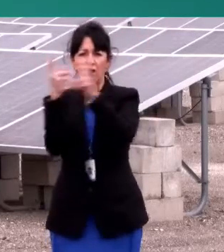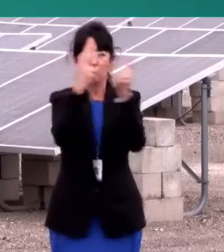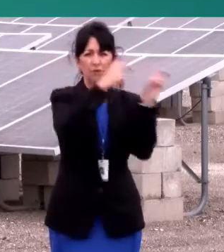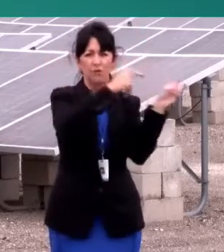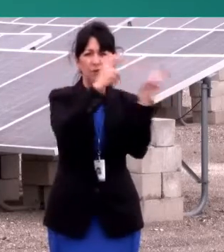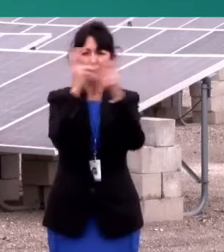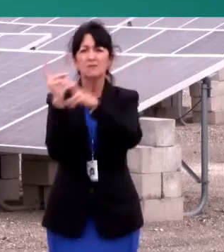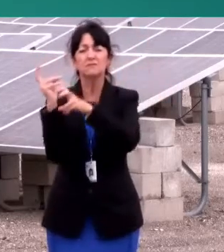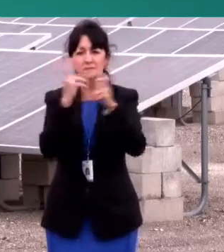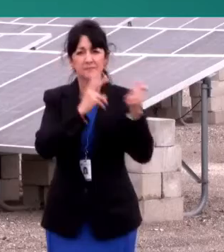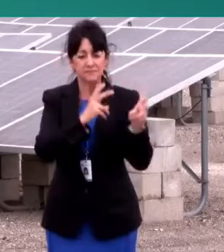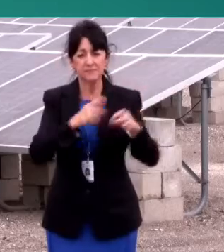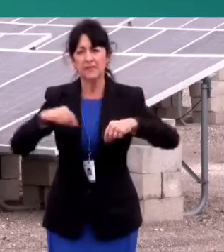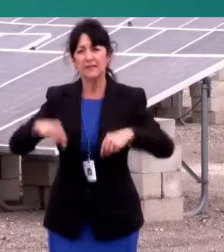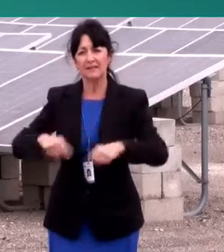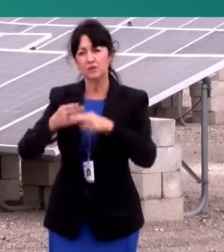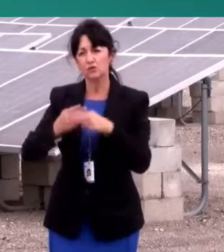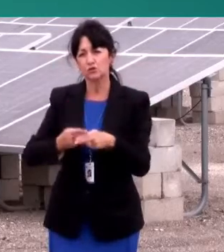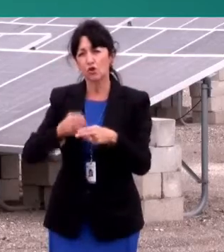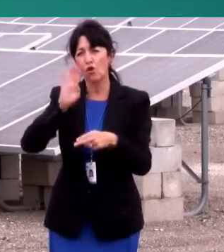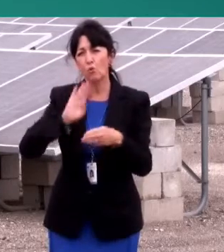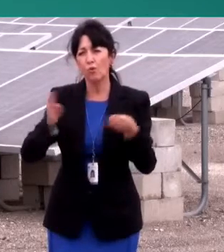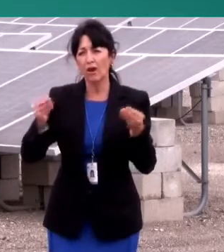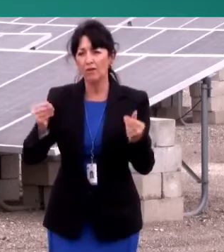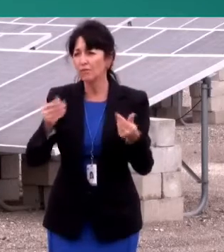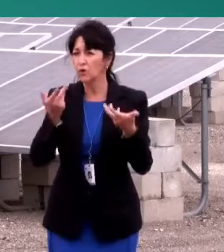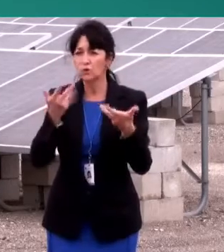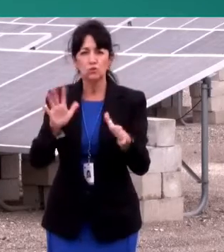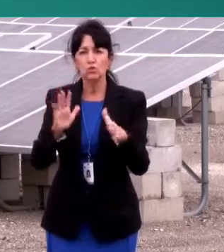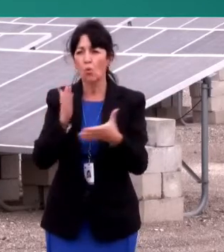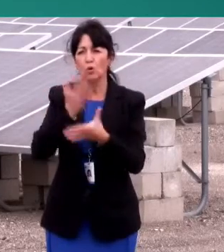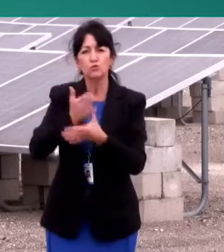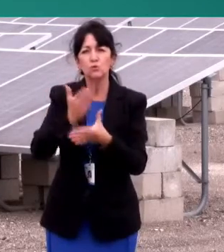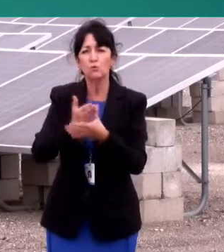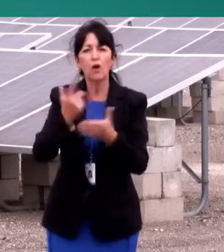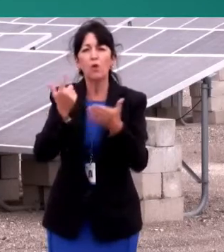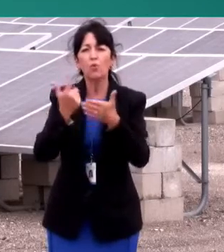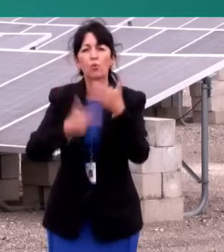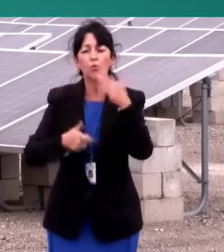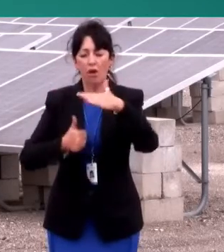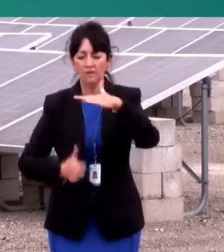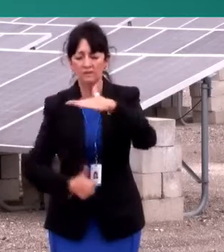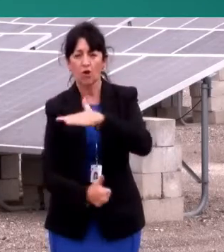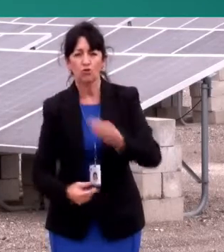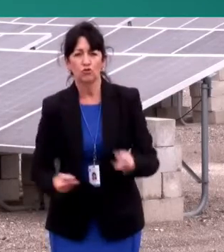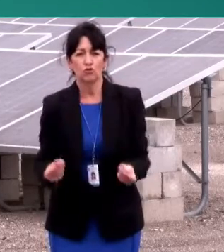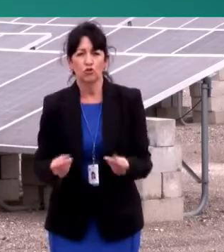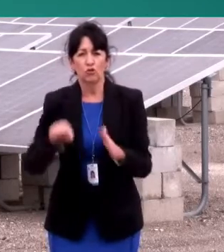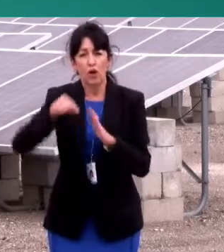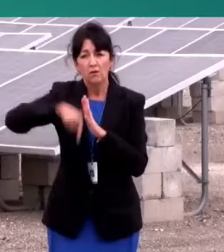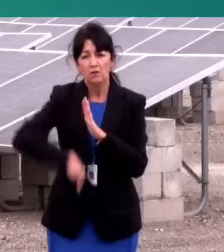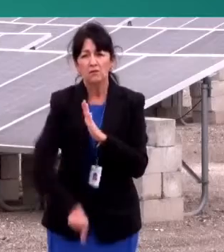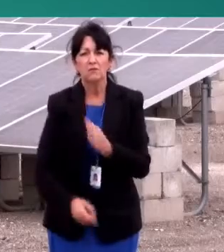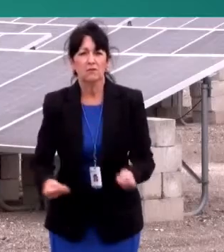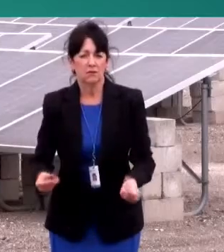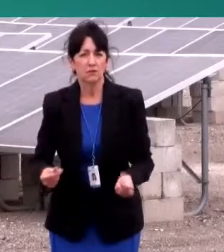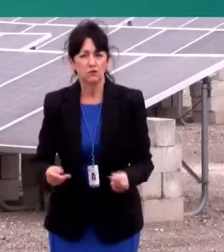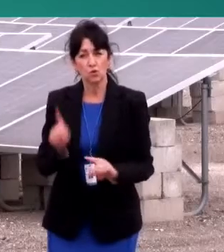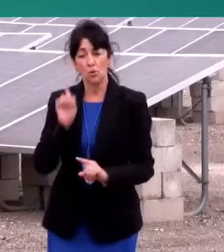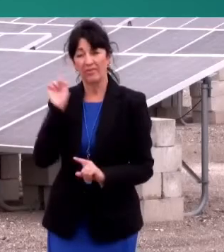because we are on a brownfield, landfill, and you do not want to disturb what is below the ground. And so this is kind of an interesting